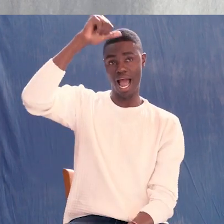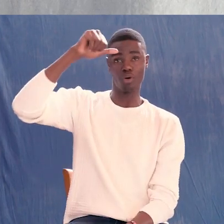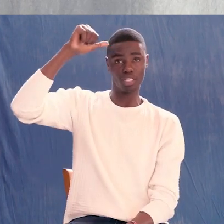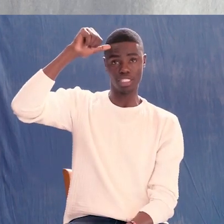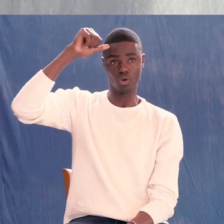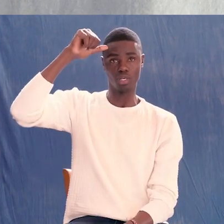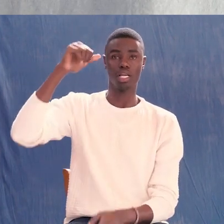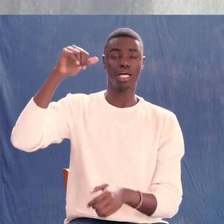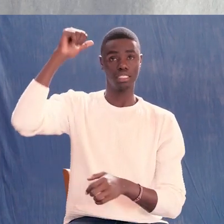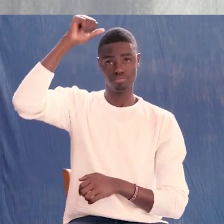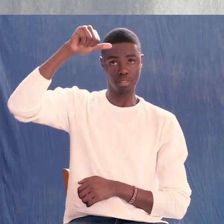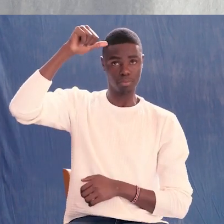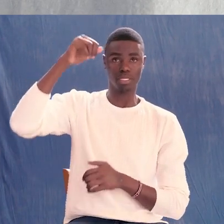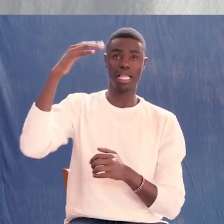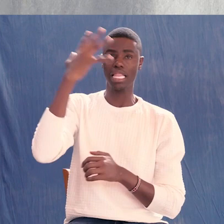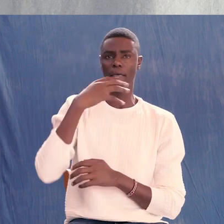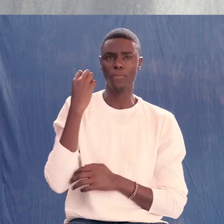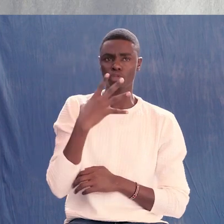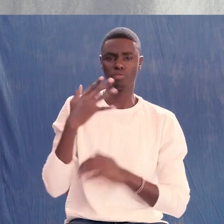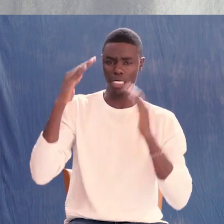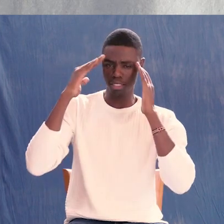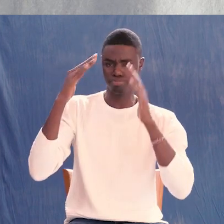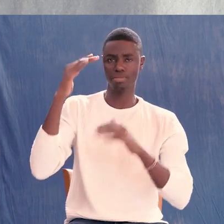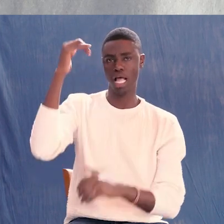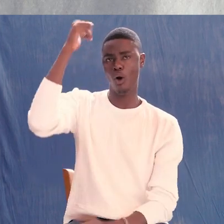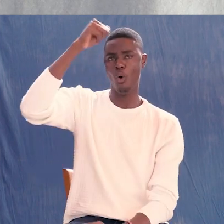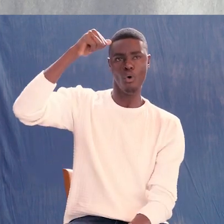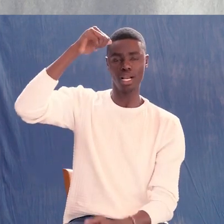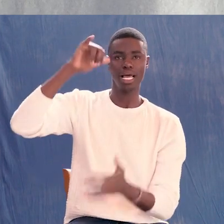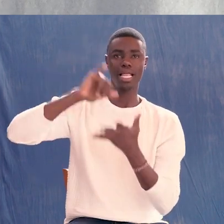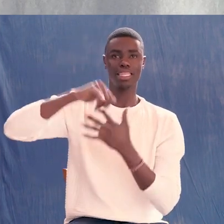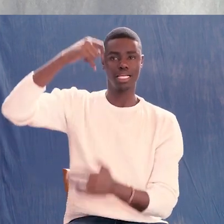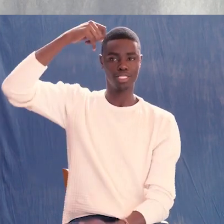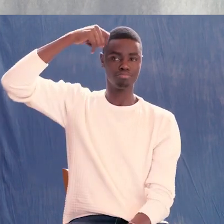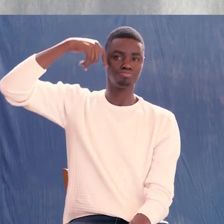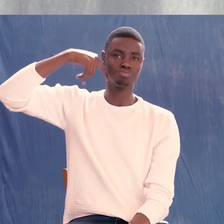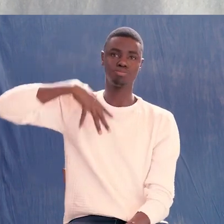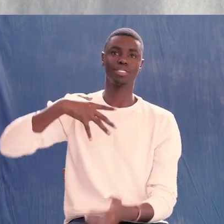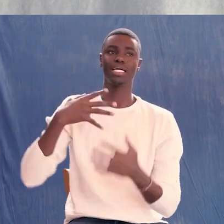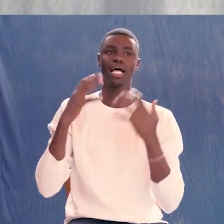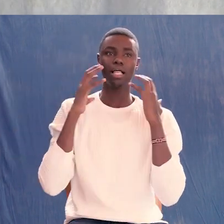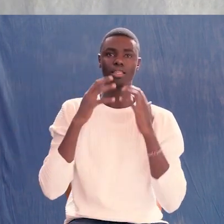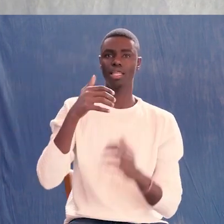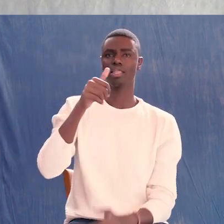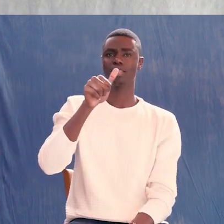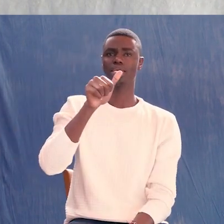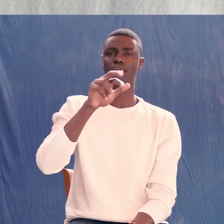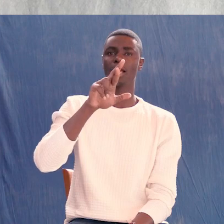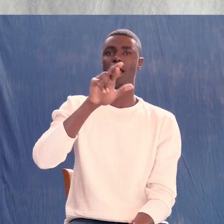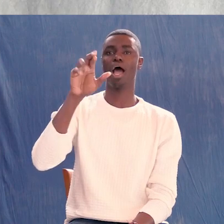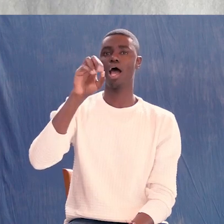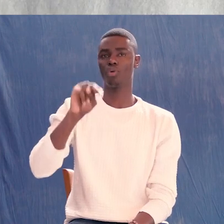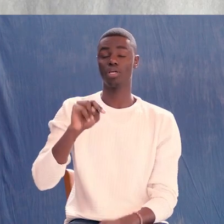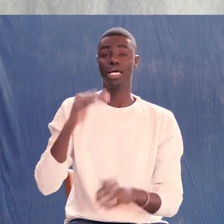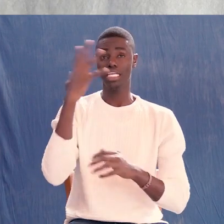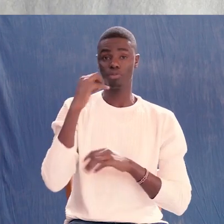consecrating oil, that beautiful, dedicated oil that dripped on Aaron, the high priest. Christ, beautiful it is when we